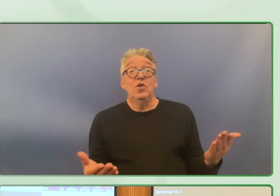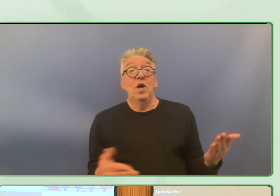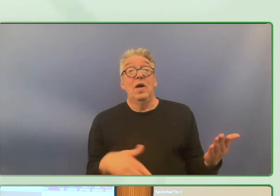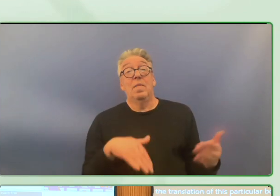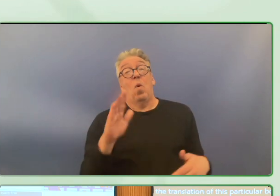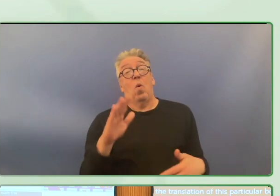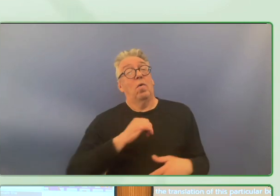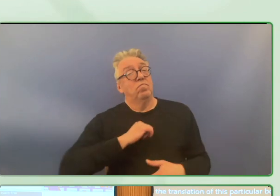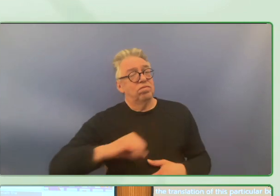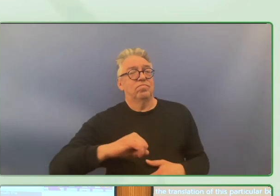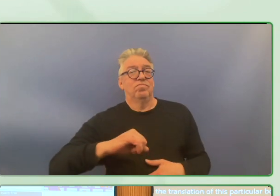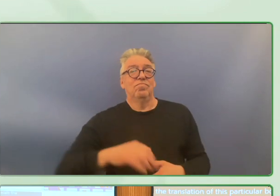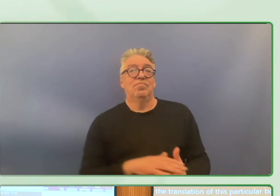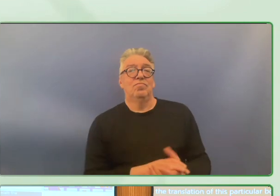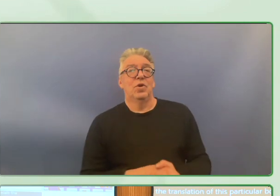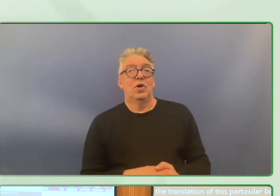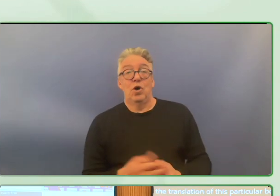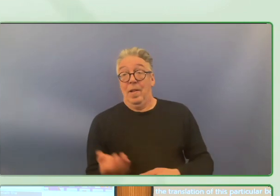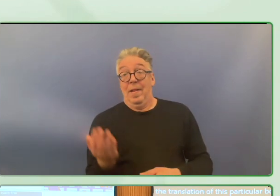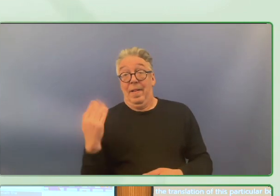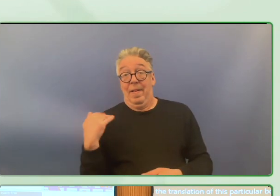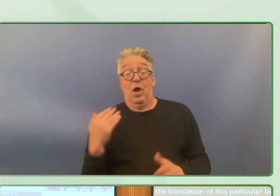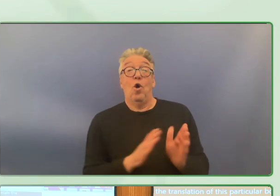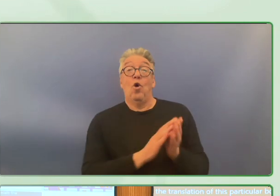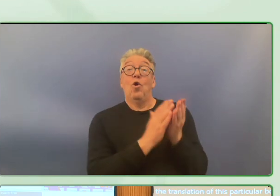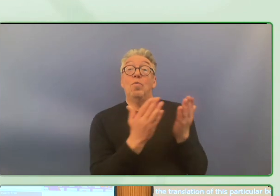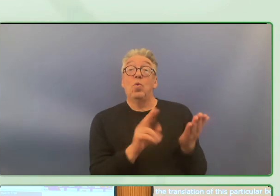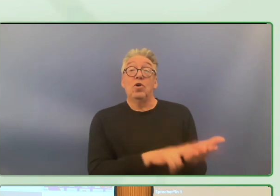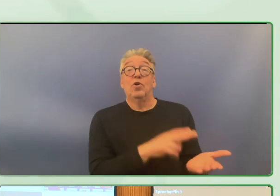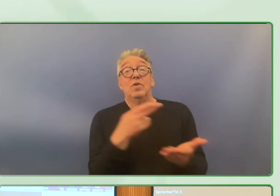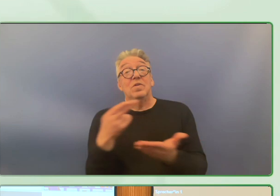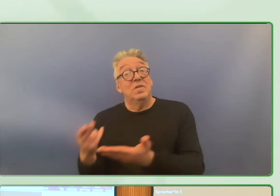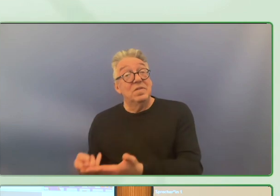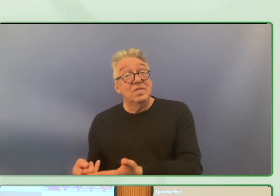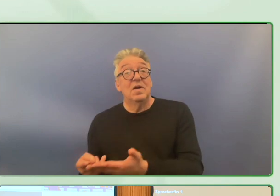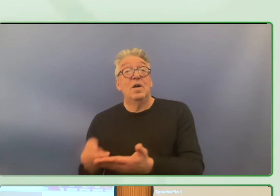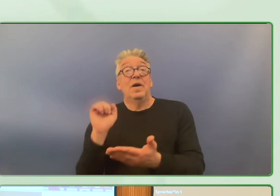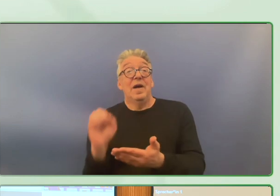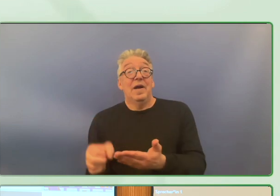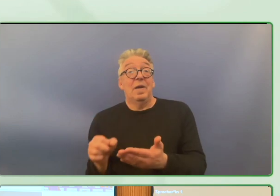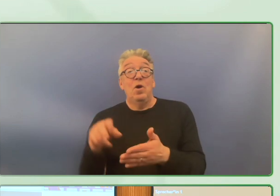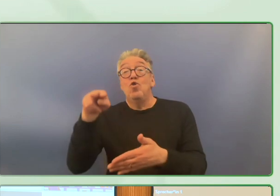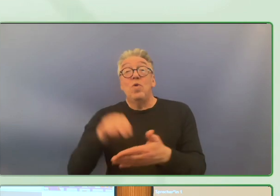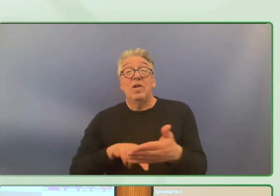also developed the books into a format that can be read on ODB readers.